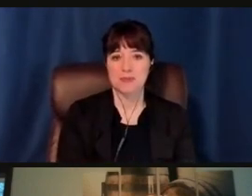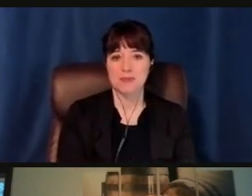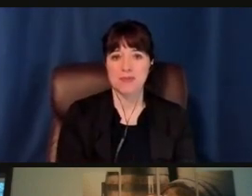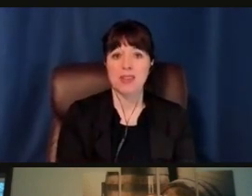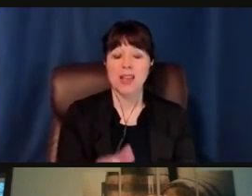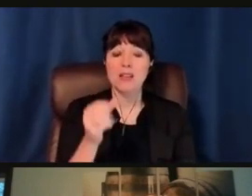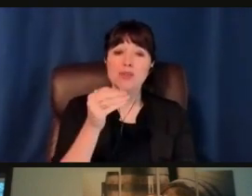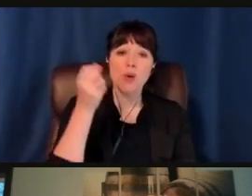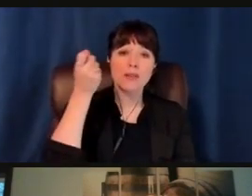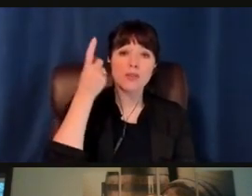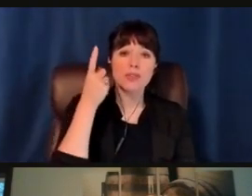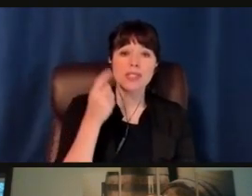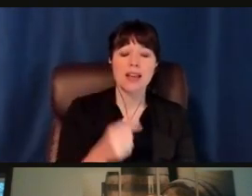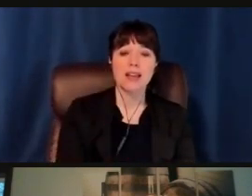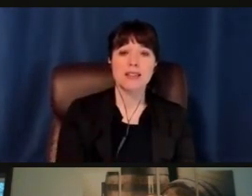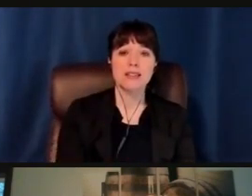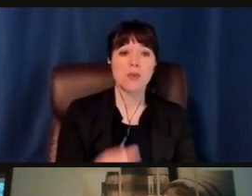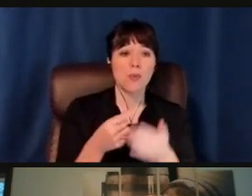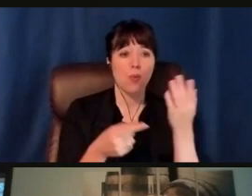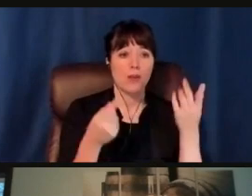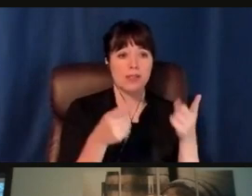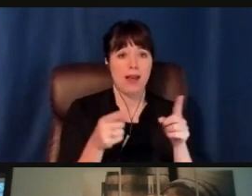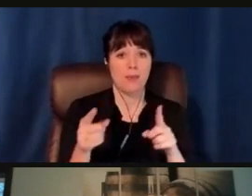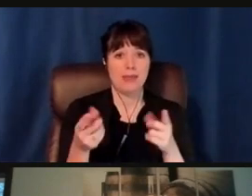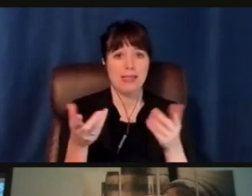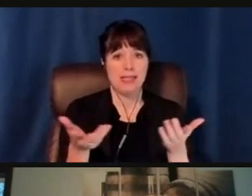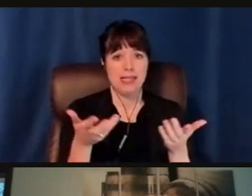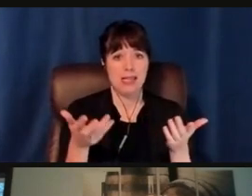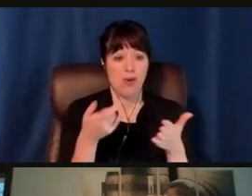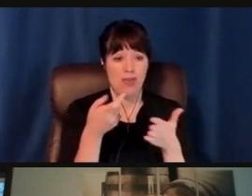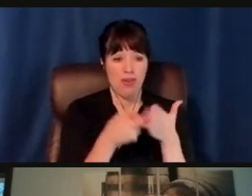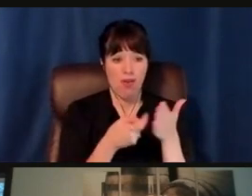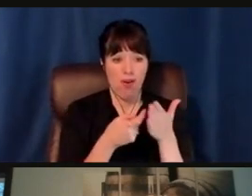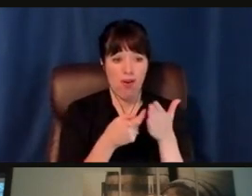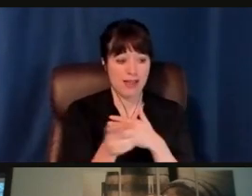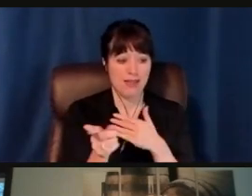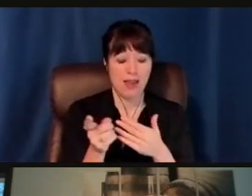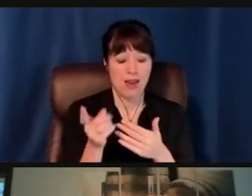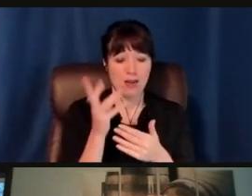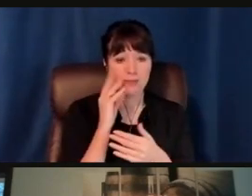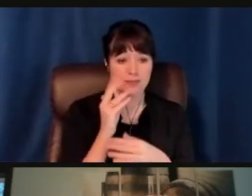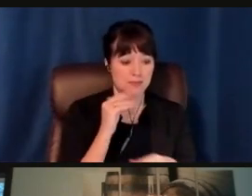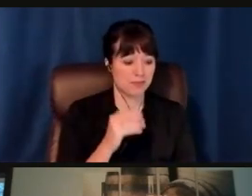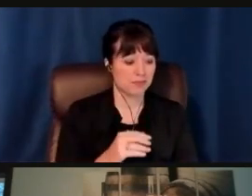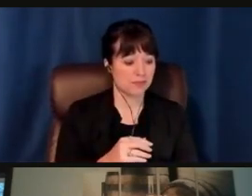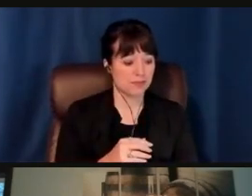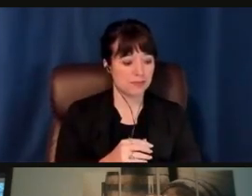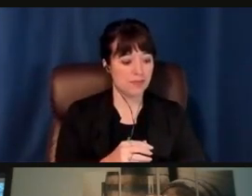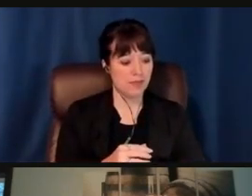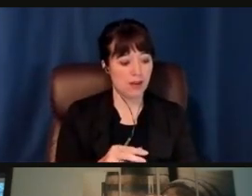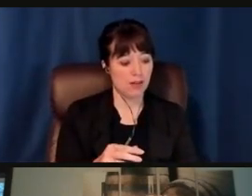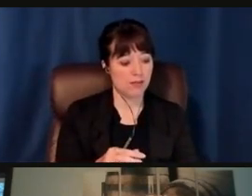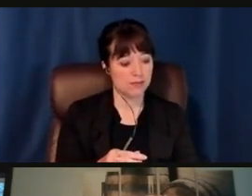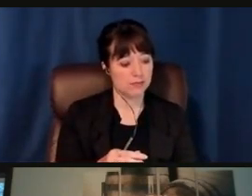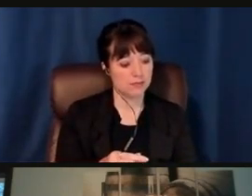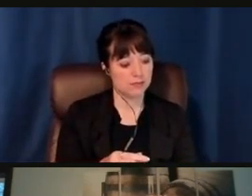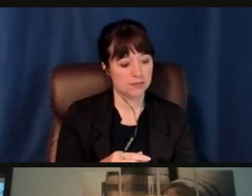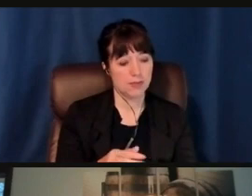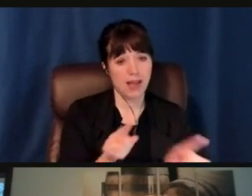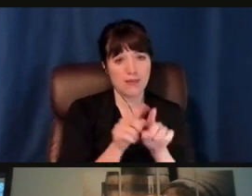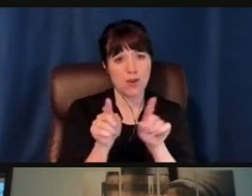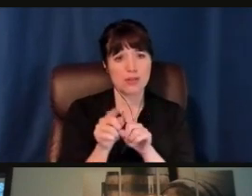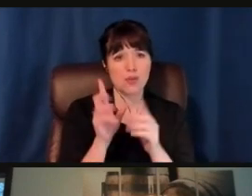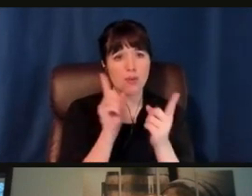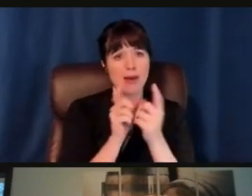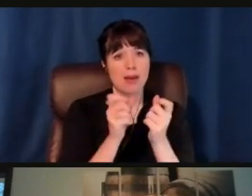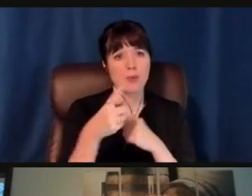I understand what's happening here and the costs that they're incurring. I've also met with them and talked with